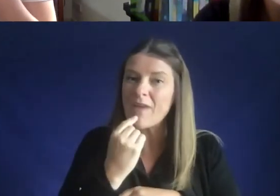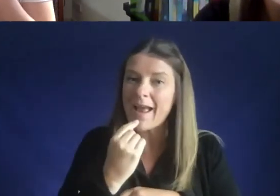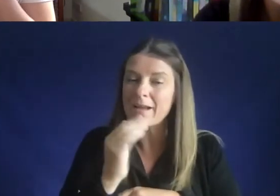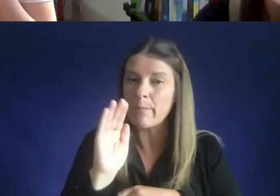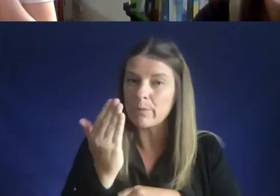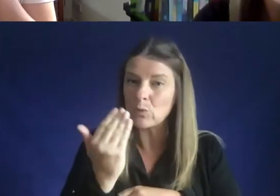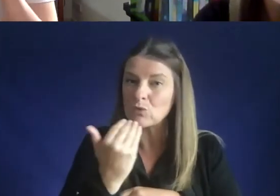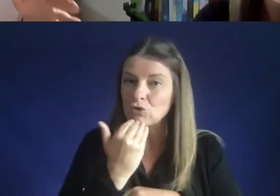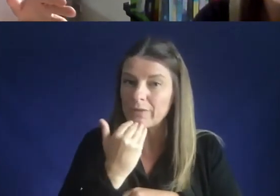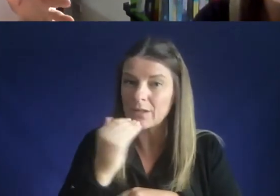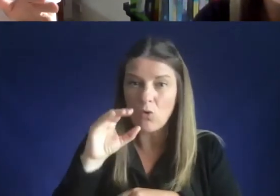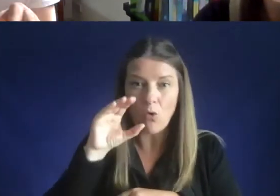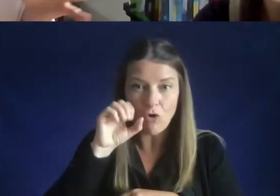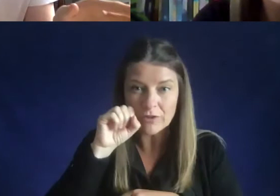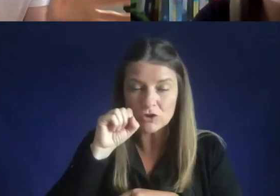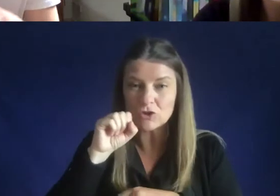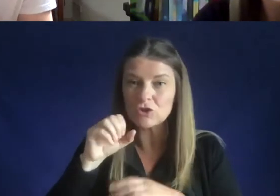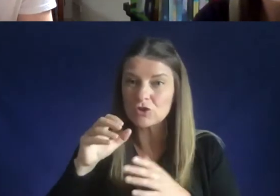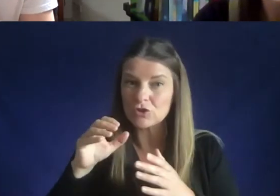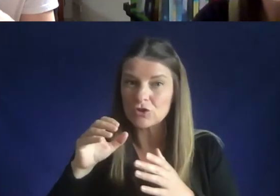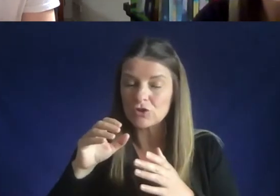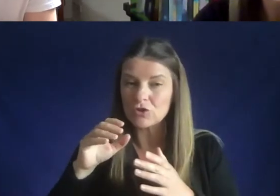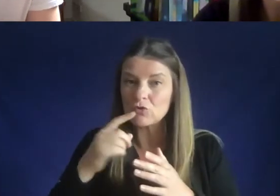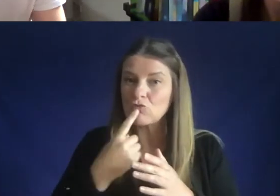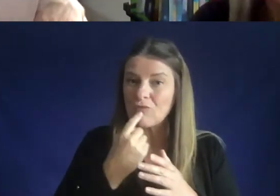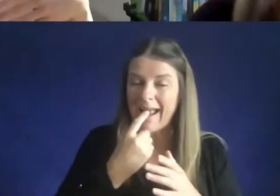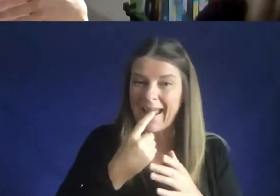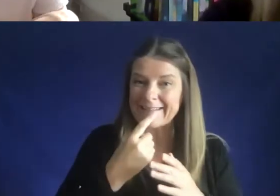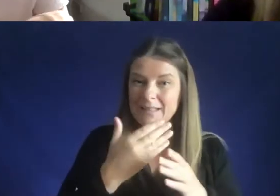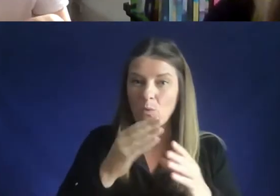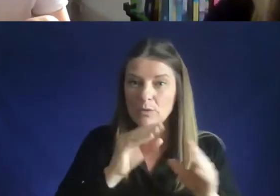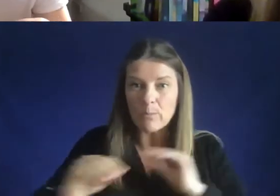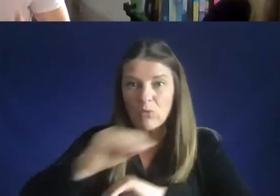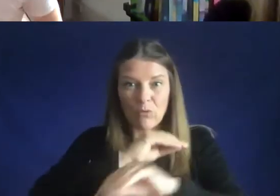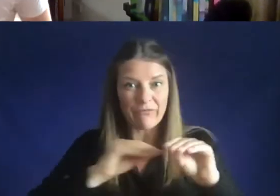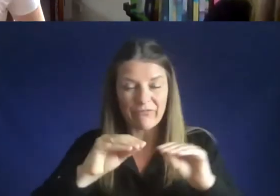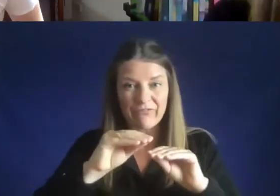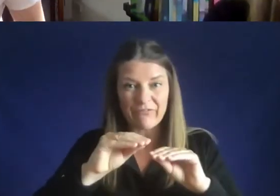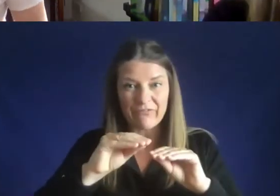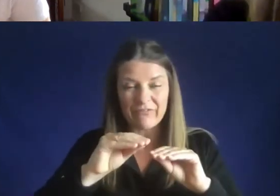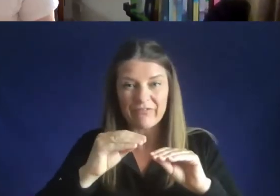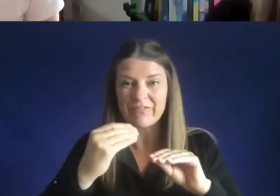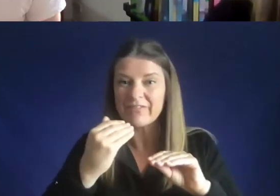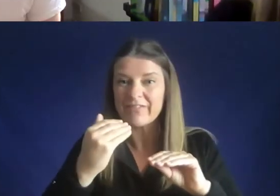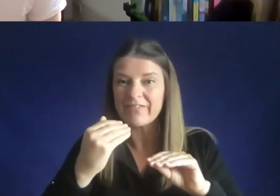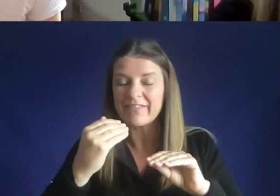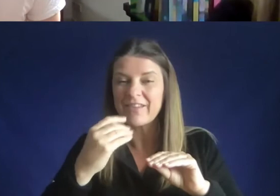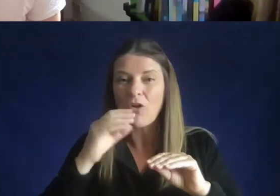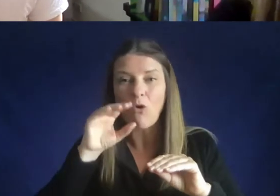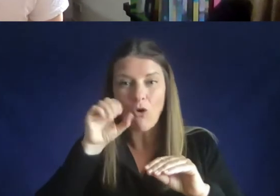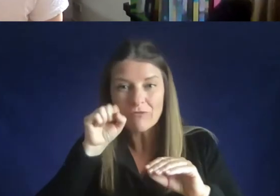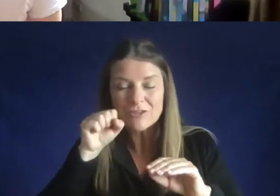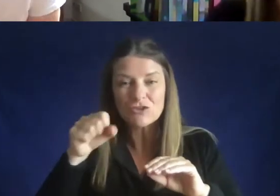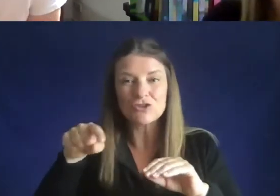orange. And red were move tasks, blue were write tasks, green were collate tasks, and orange